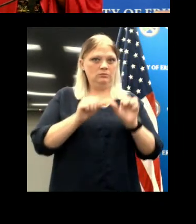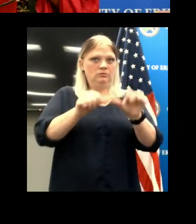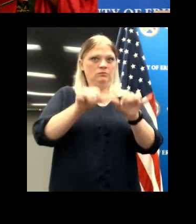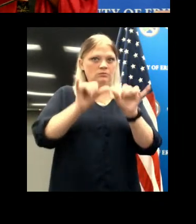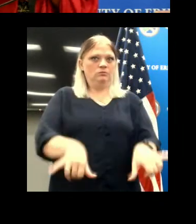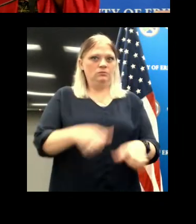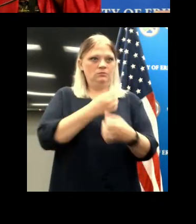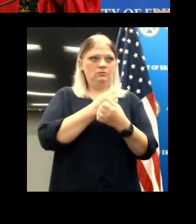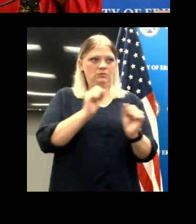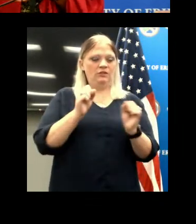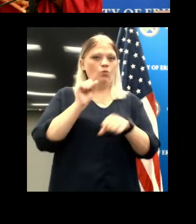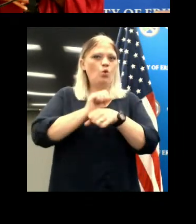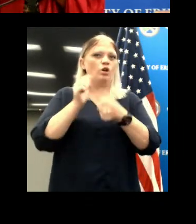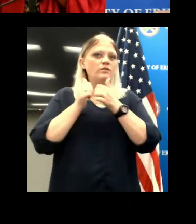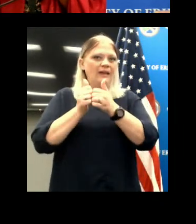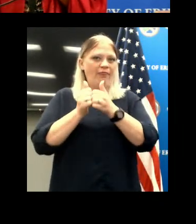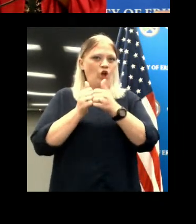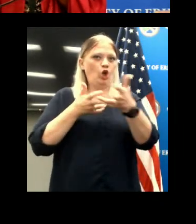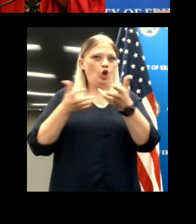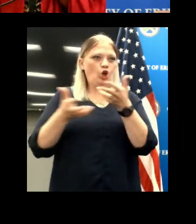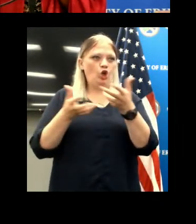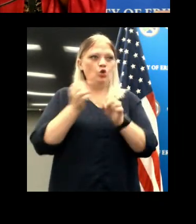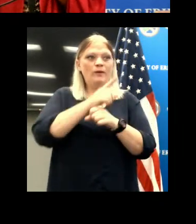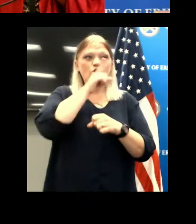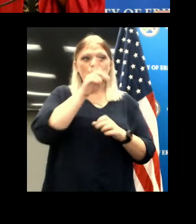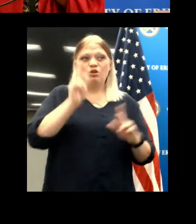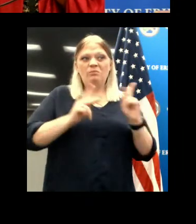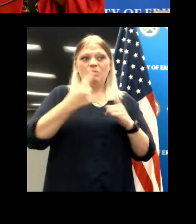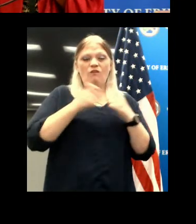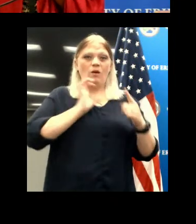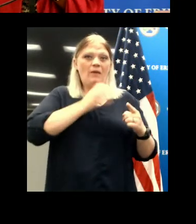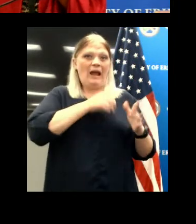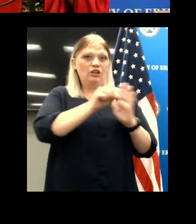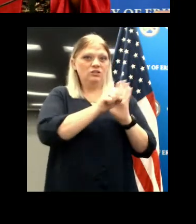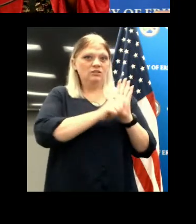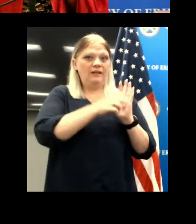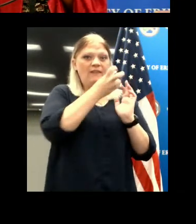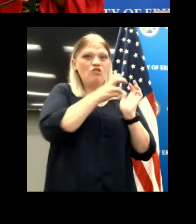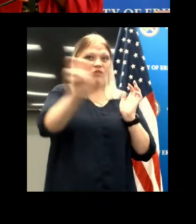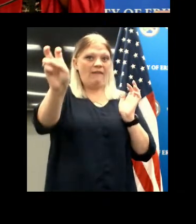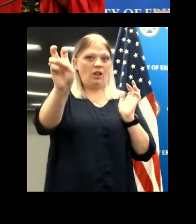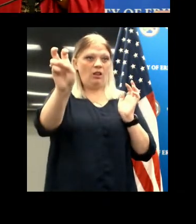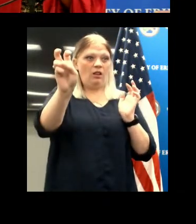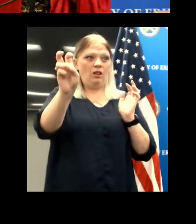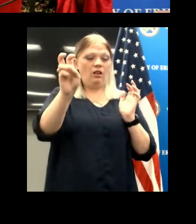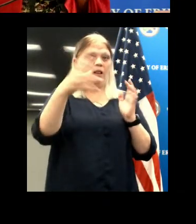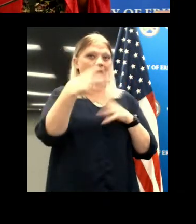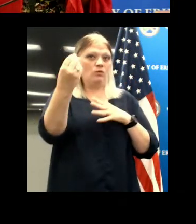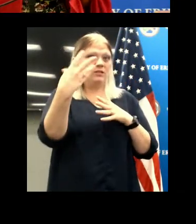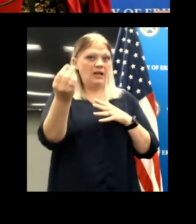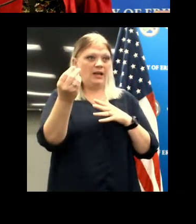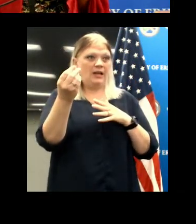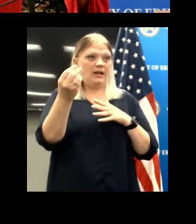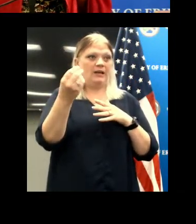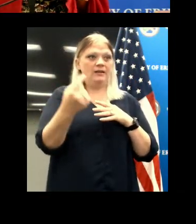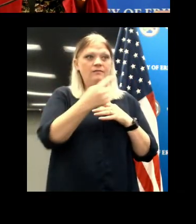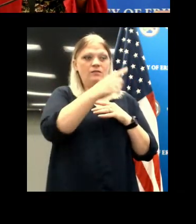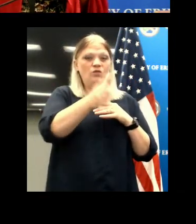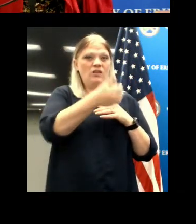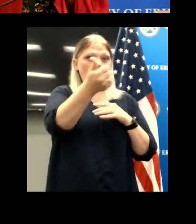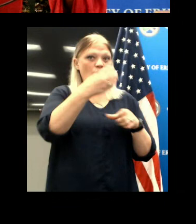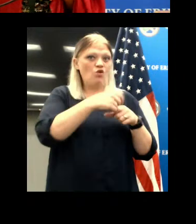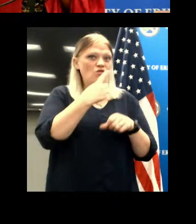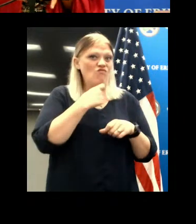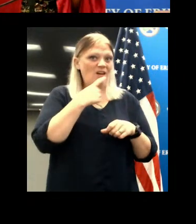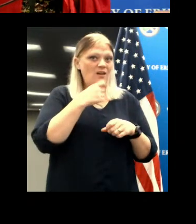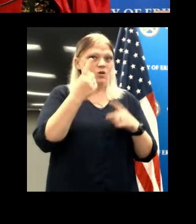working together to ensure that people who from our states who travel outside of our states and go to one of these states in red,